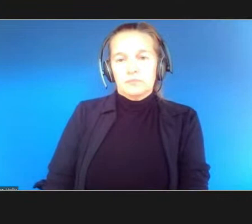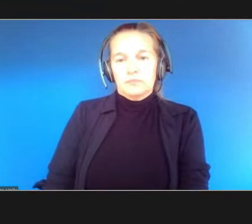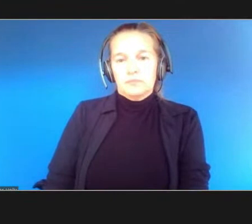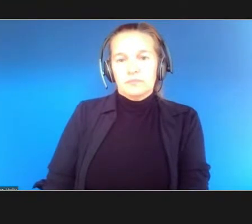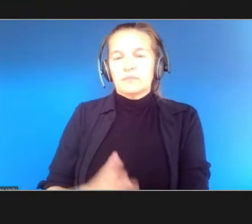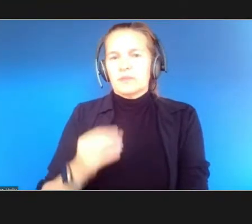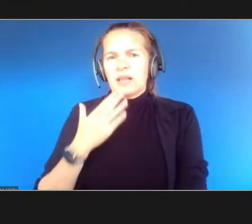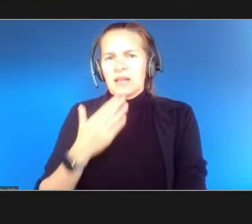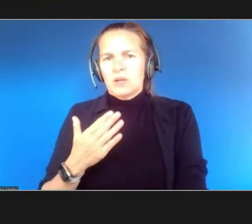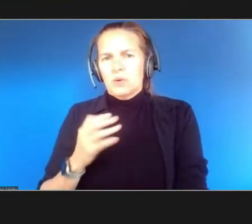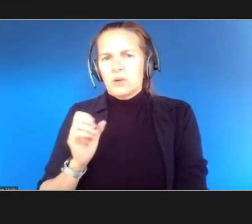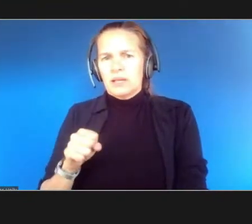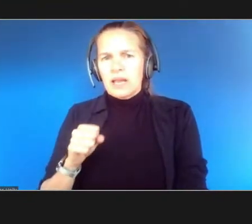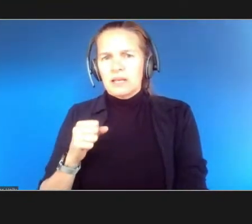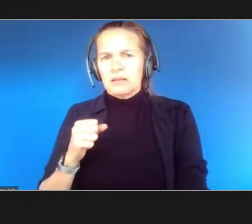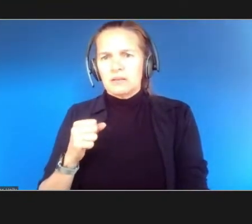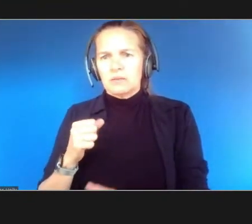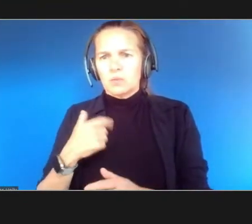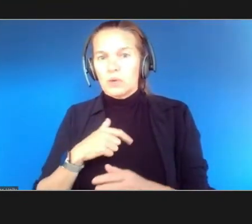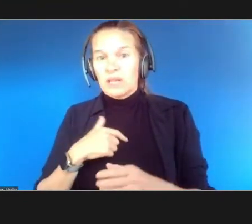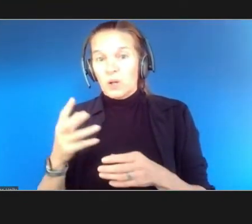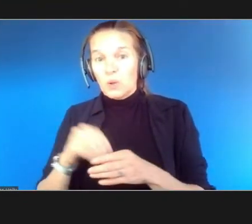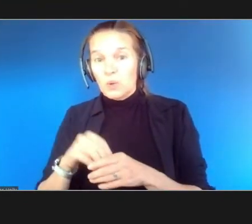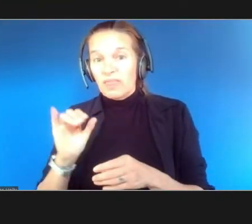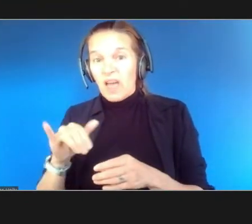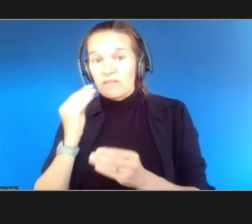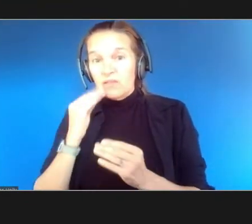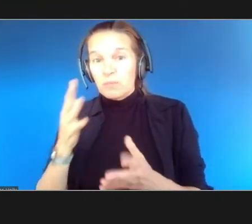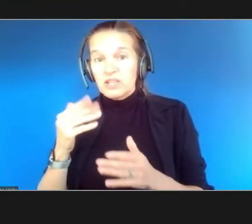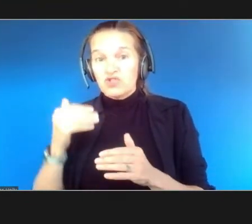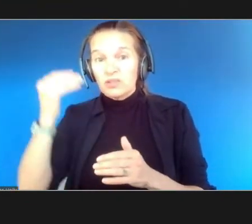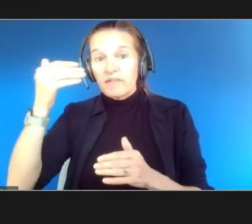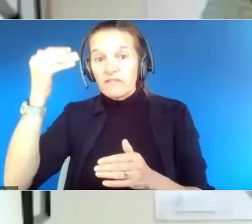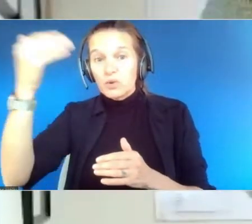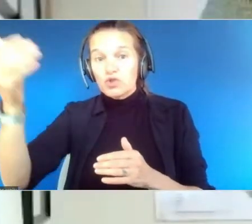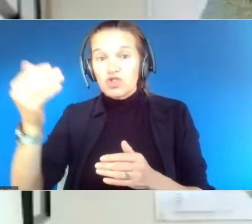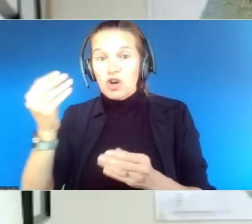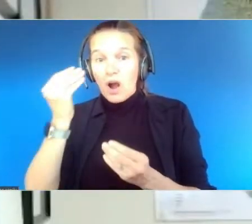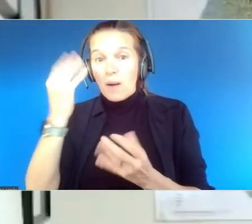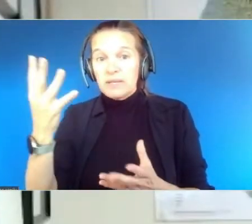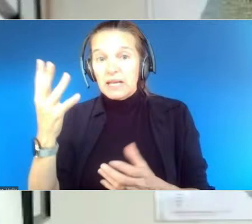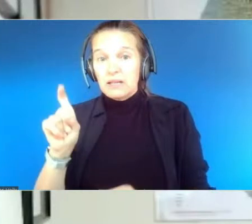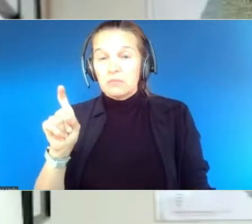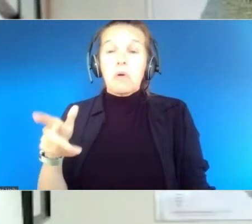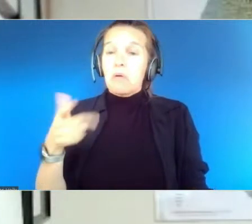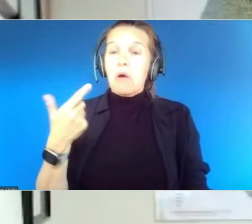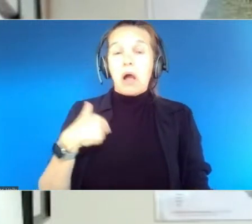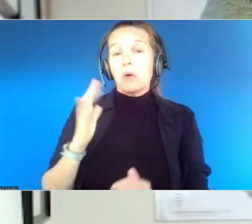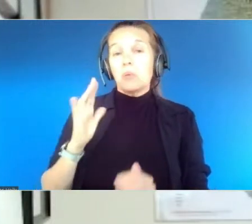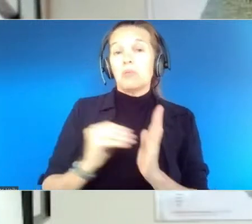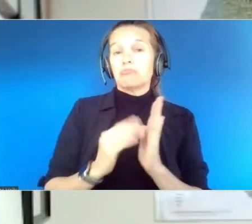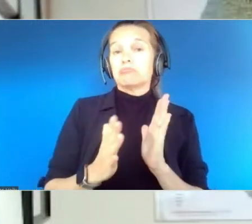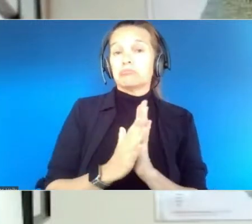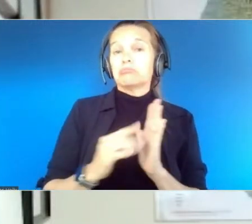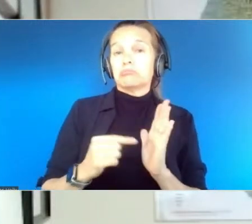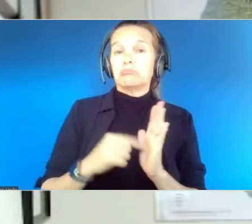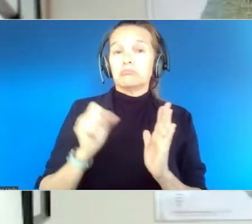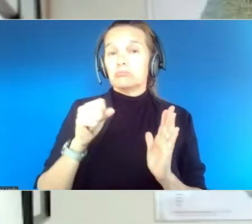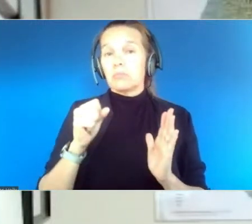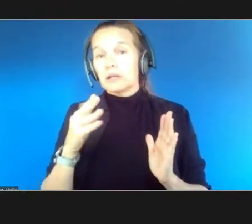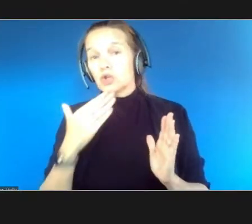Thank you. Is there a way that we can include that in an update in the future to have them join? I will certainly register that. Yes, that's a very good